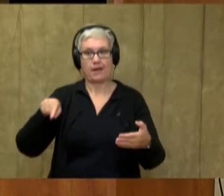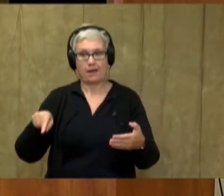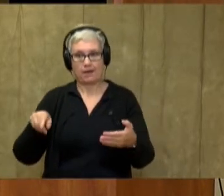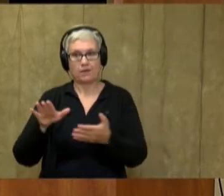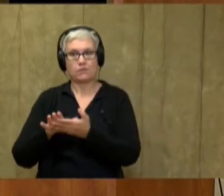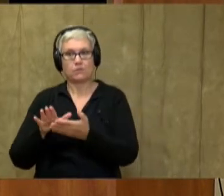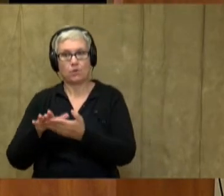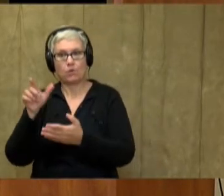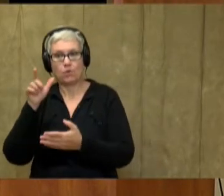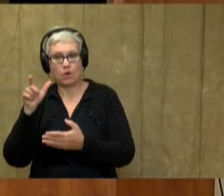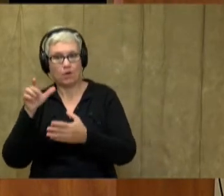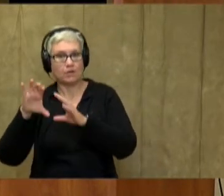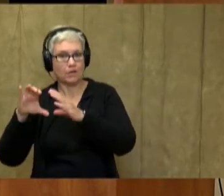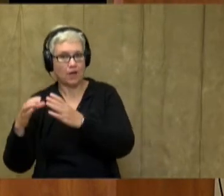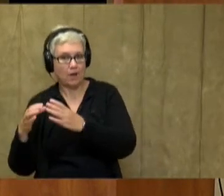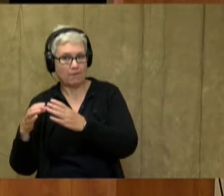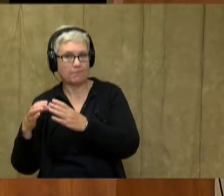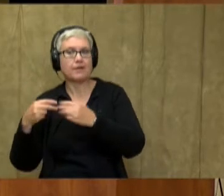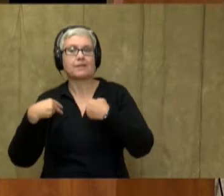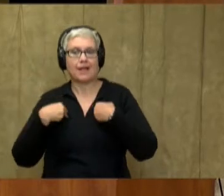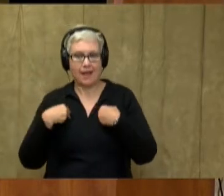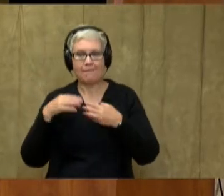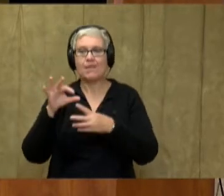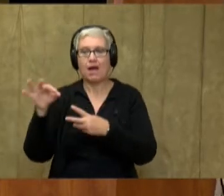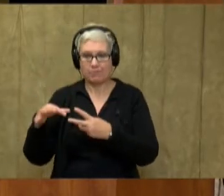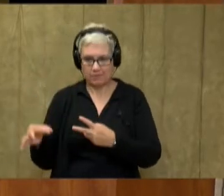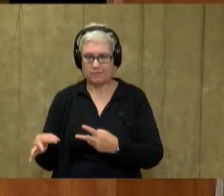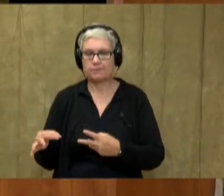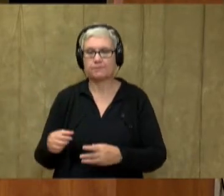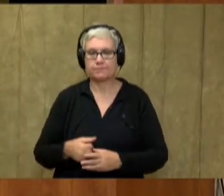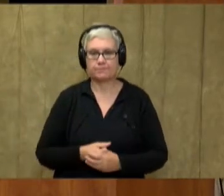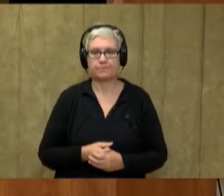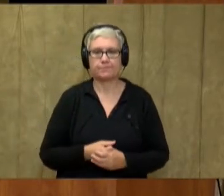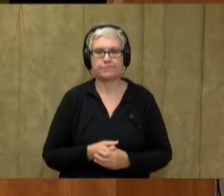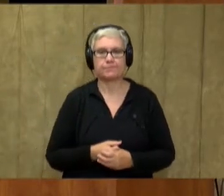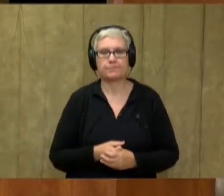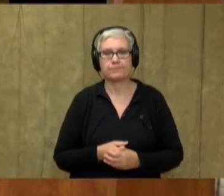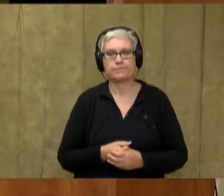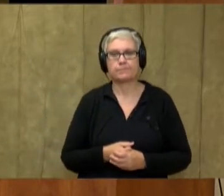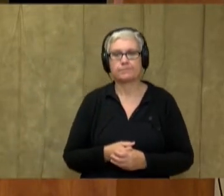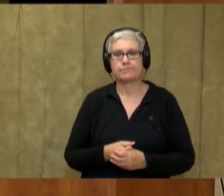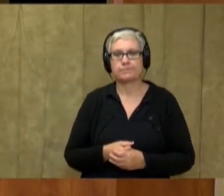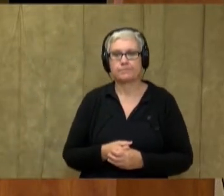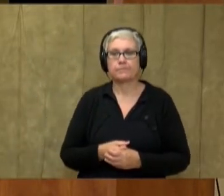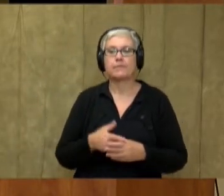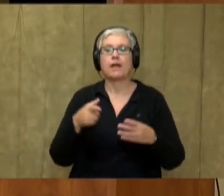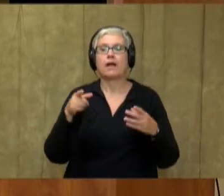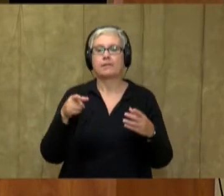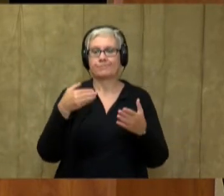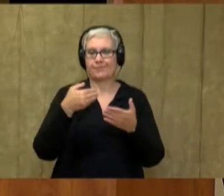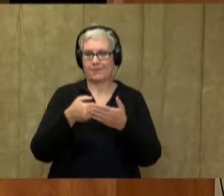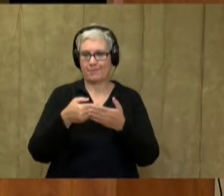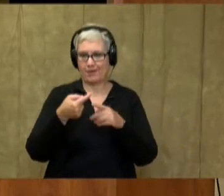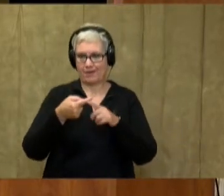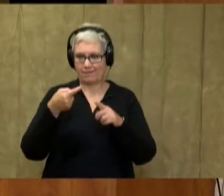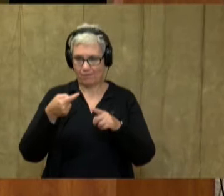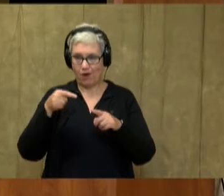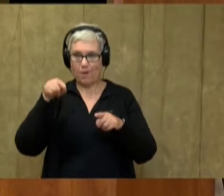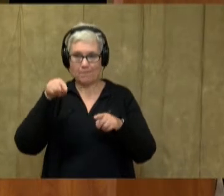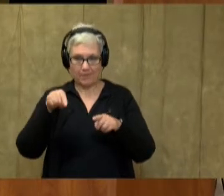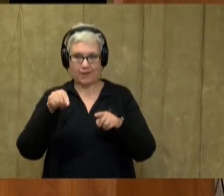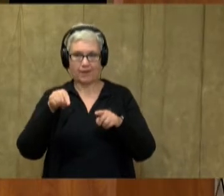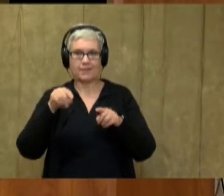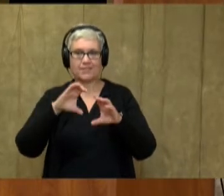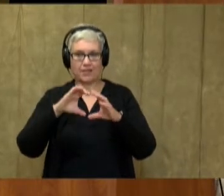should have these franchise options? So the next sentence basically told me that. The money from these commercial ventures